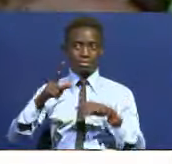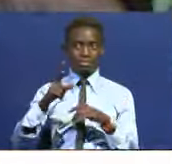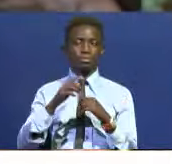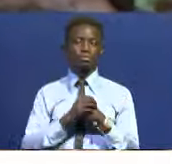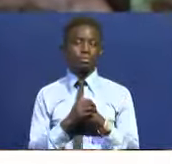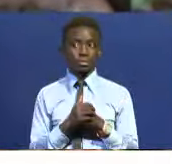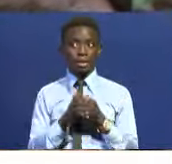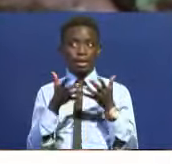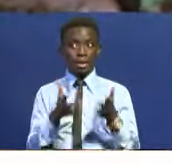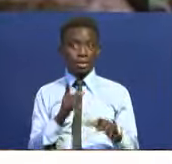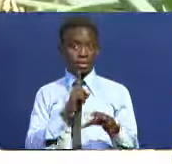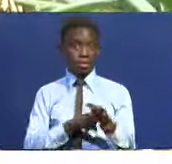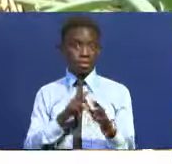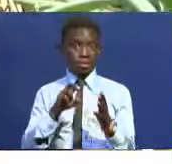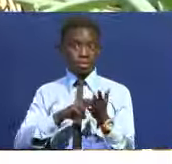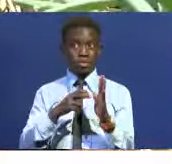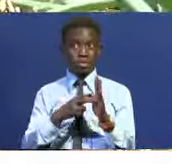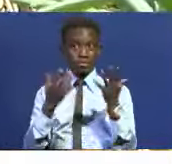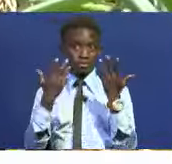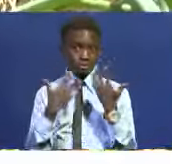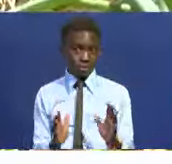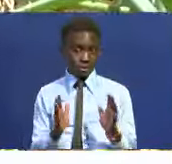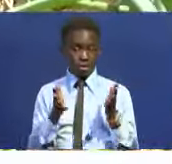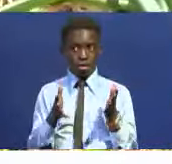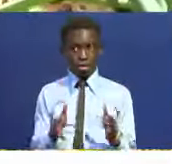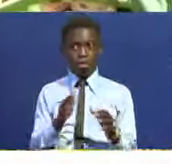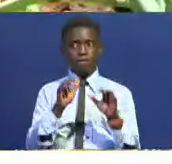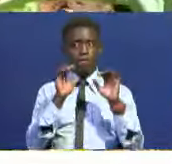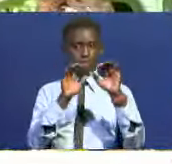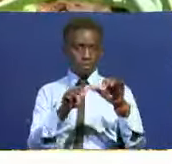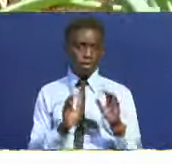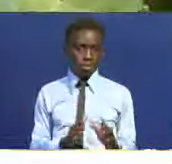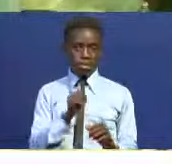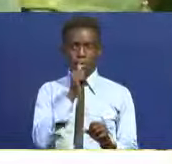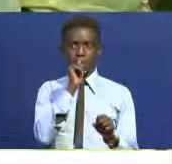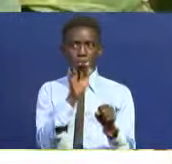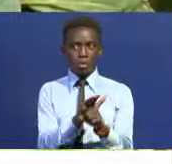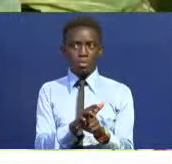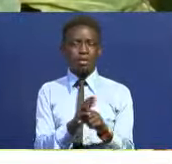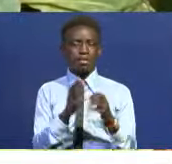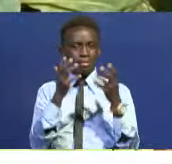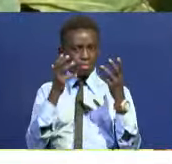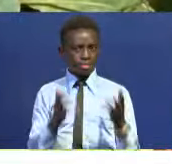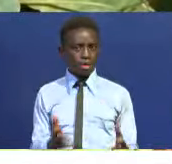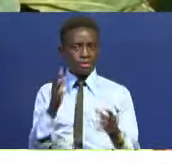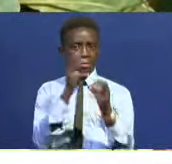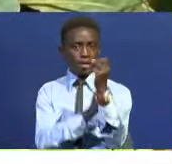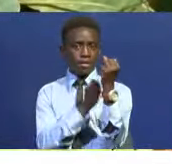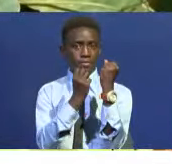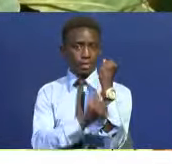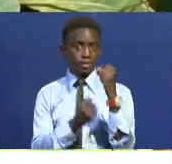completion of the project, farmers are now assured of a bumper harvest throughout the year.